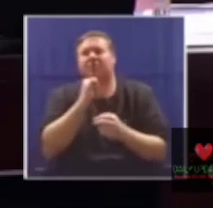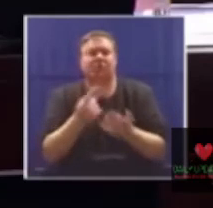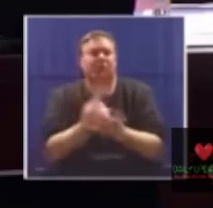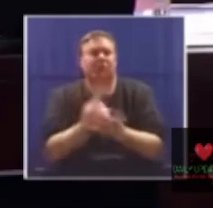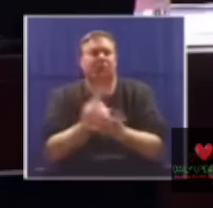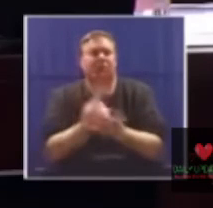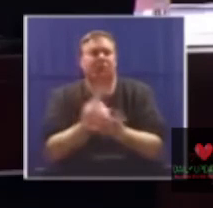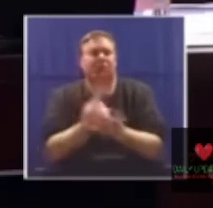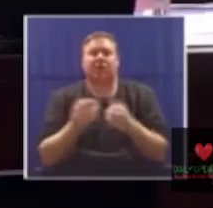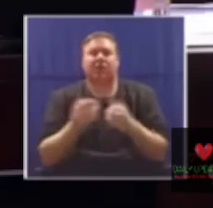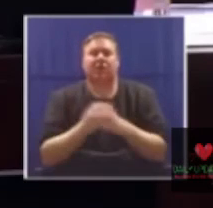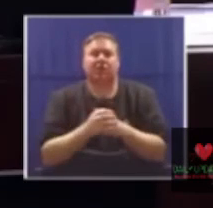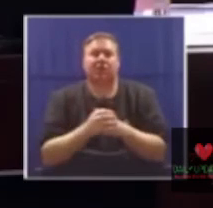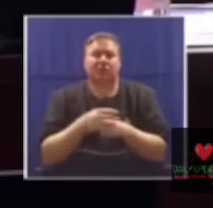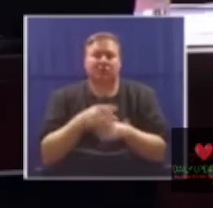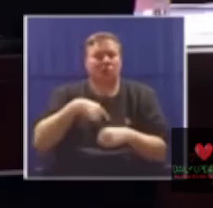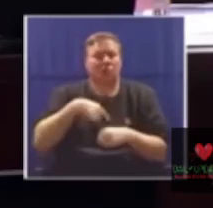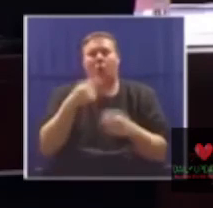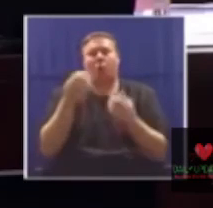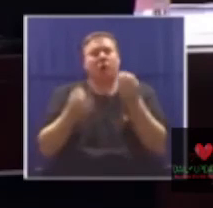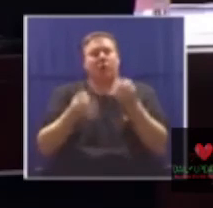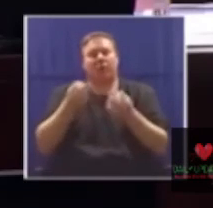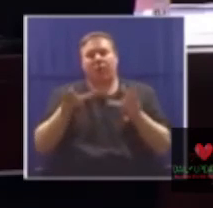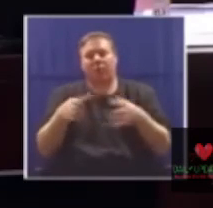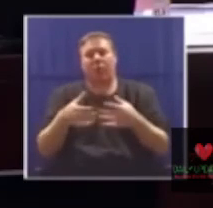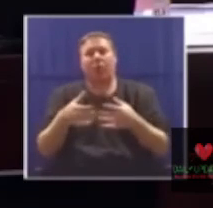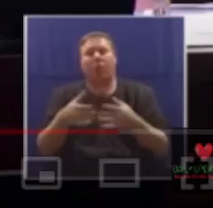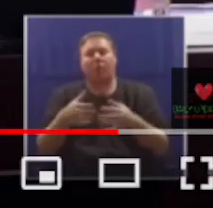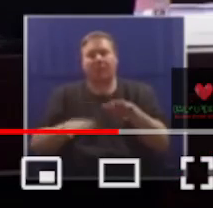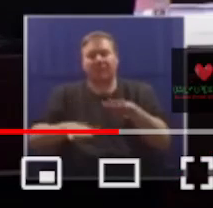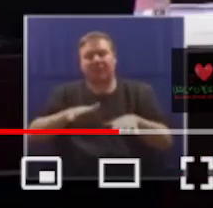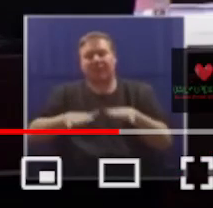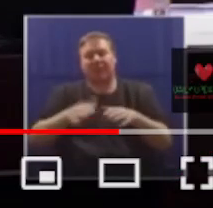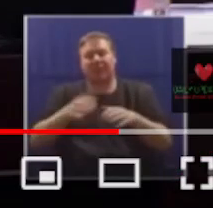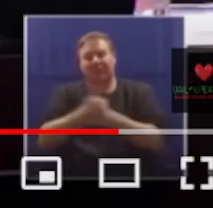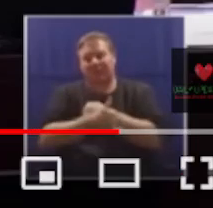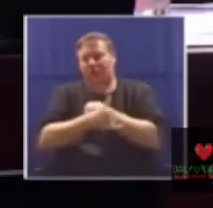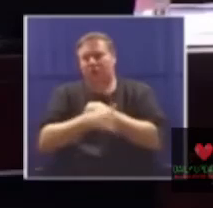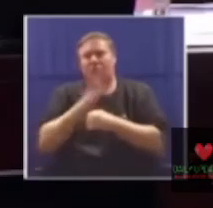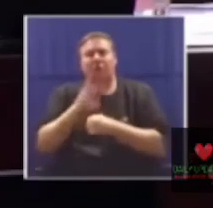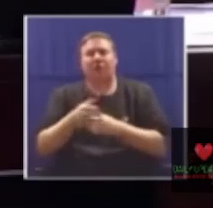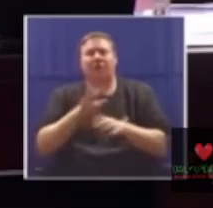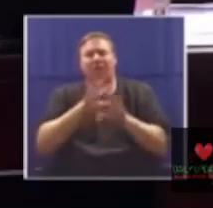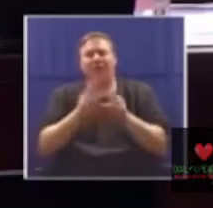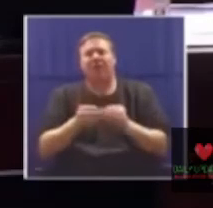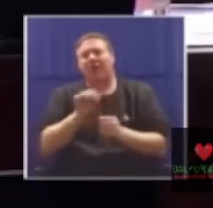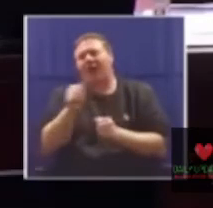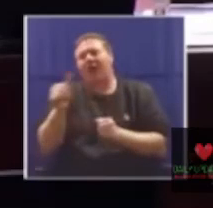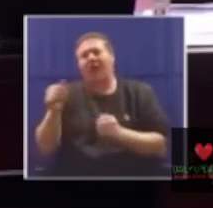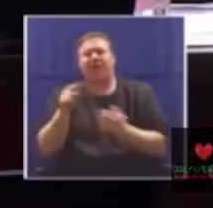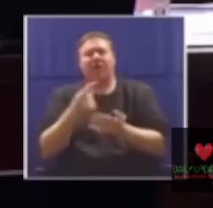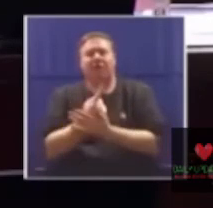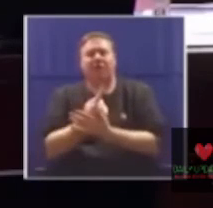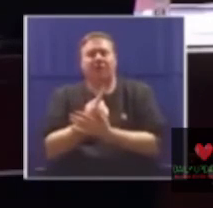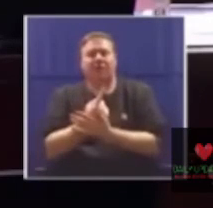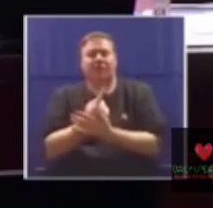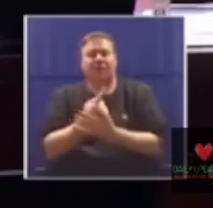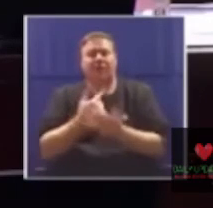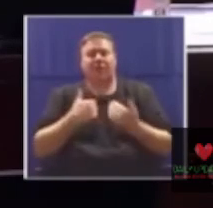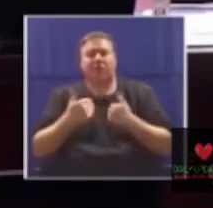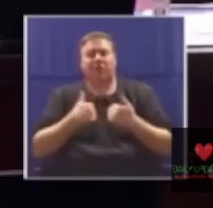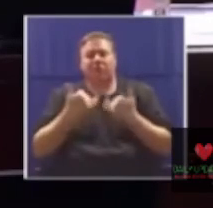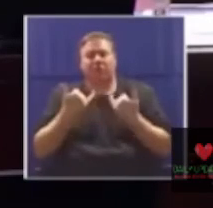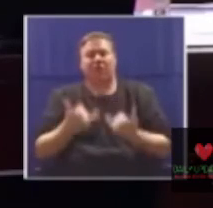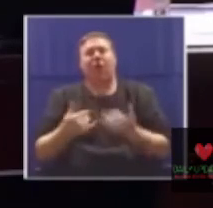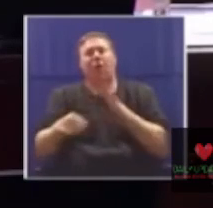to happen. We are the only party that is going to restore stability to this country. Everything else that is happening under this administration points